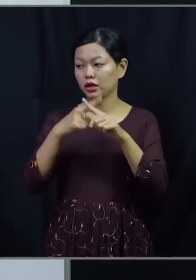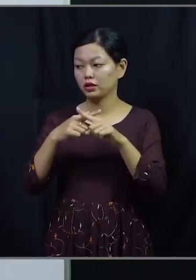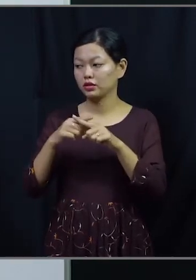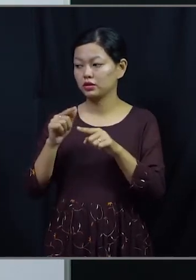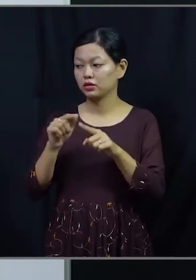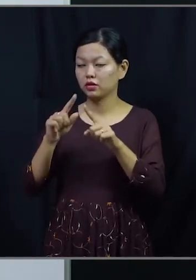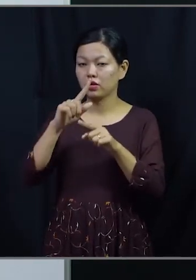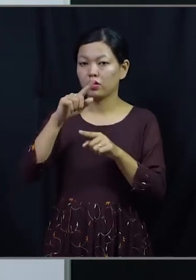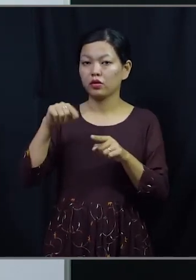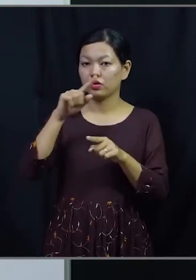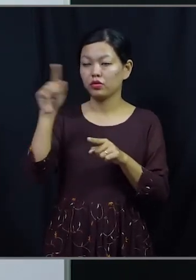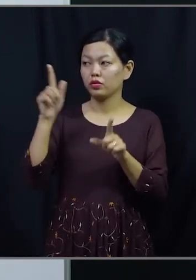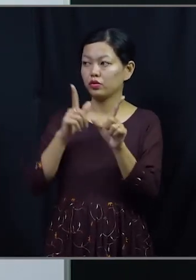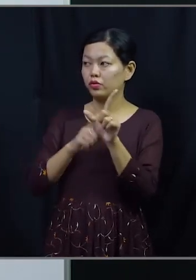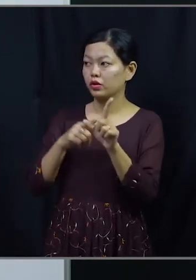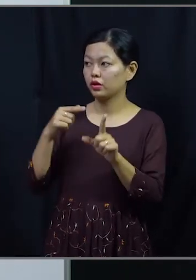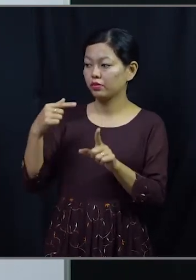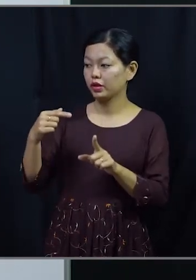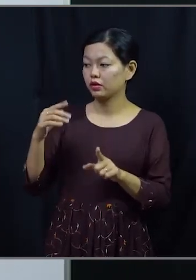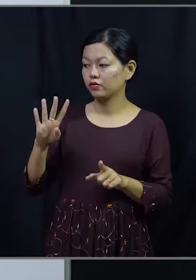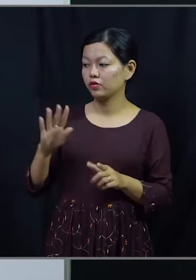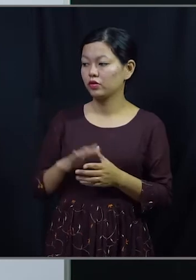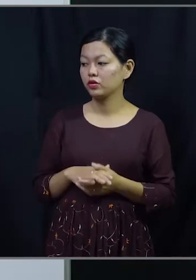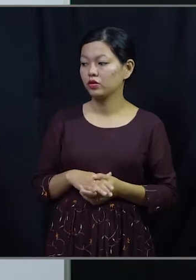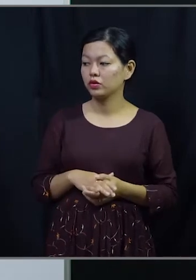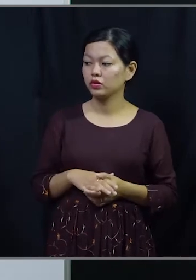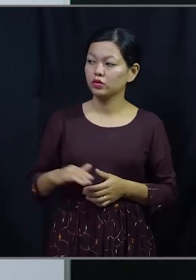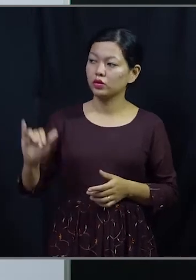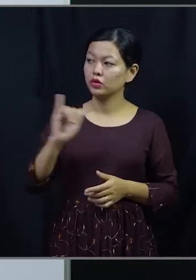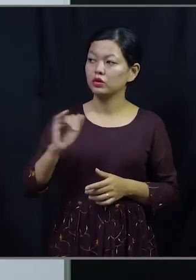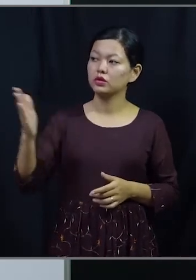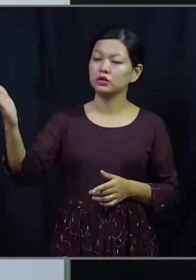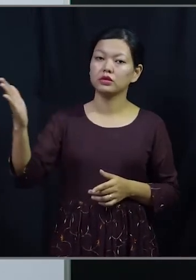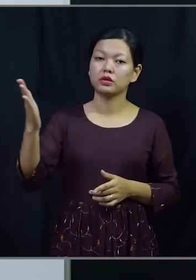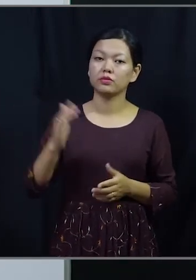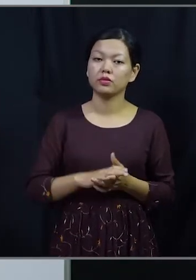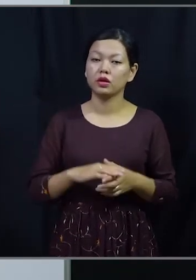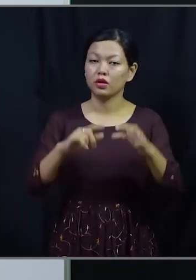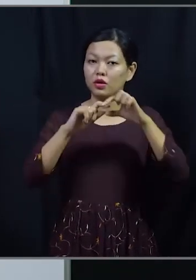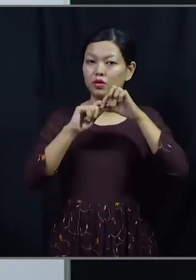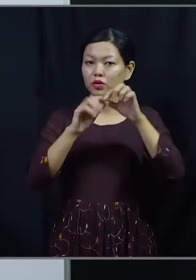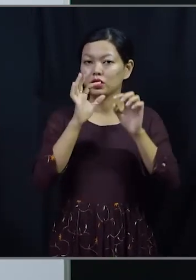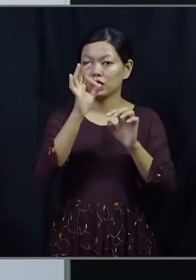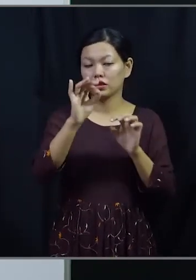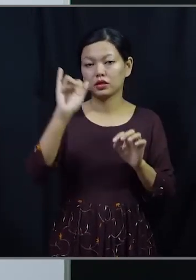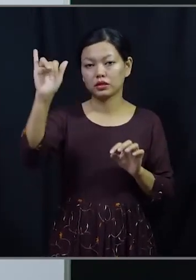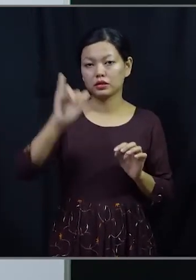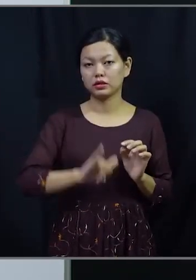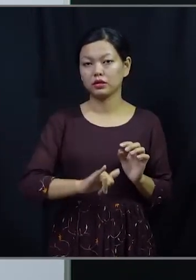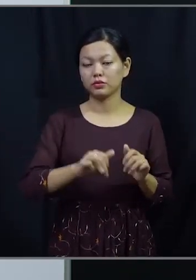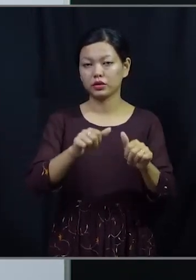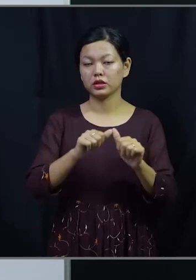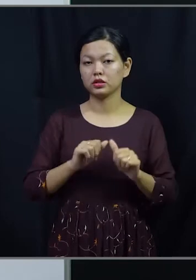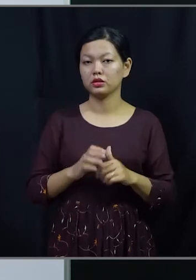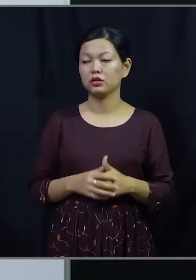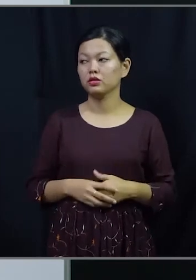So that is given here, f inverse of y is root over y minus 4. We get the same inverse, right? Okay, this is one way of finding the